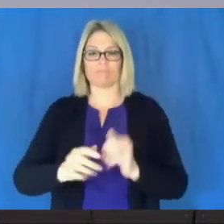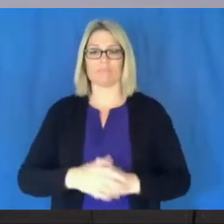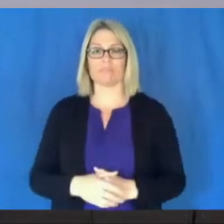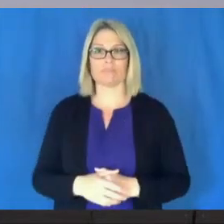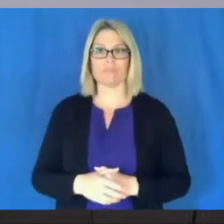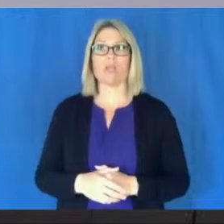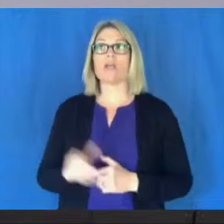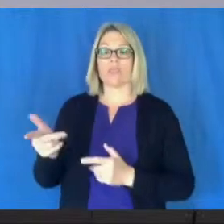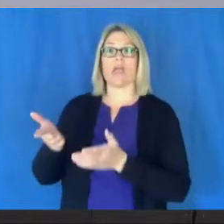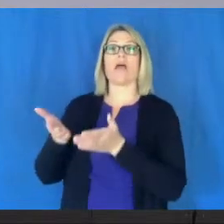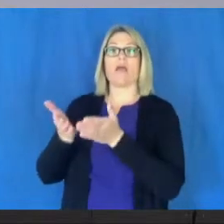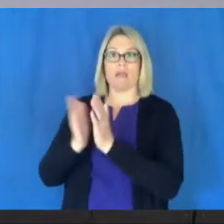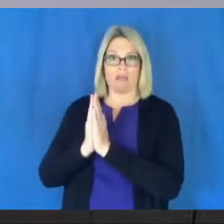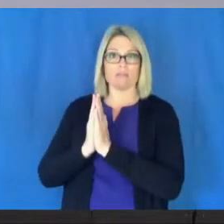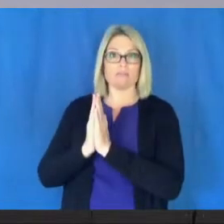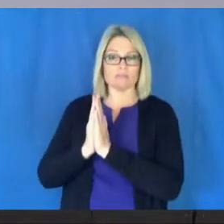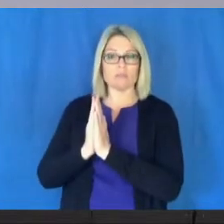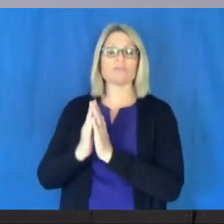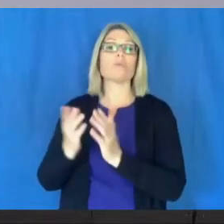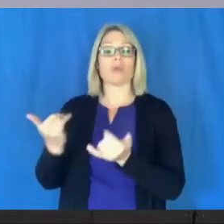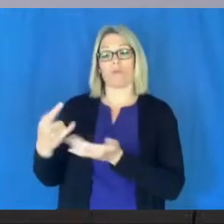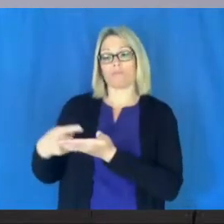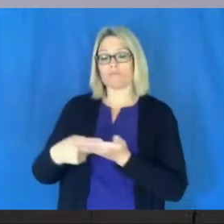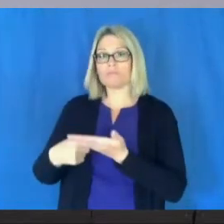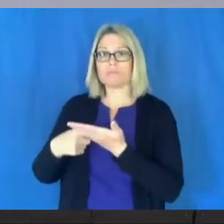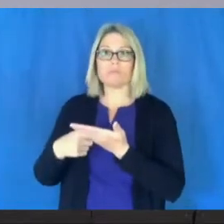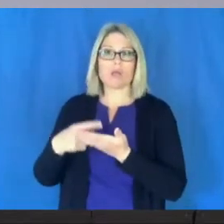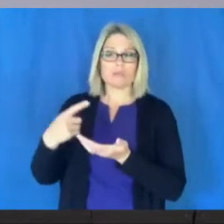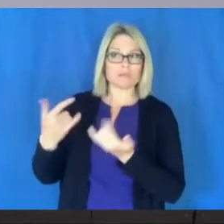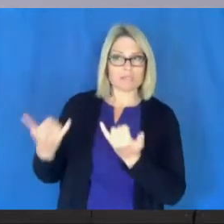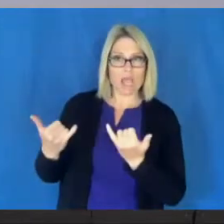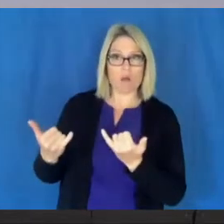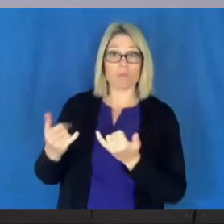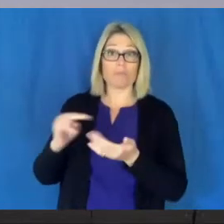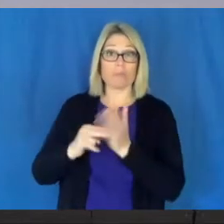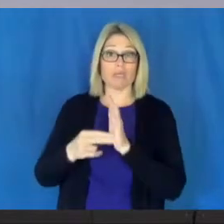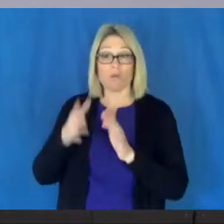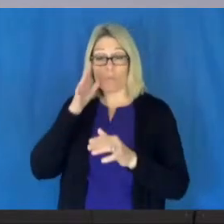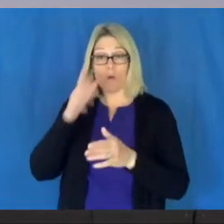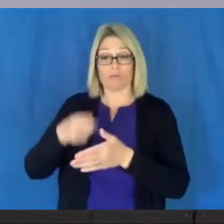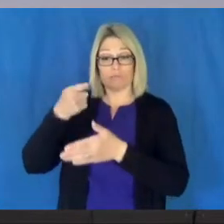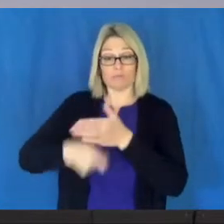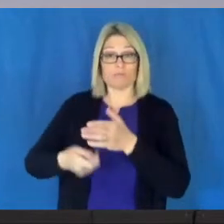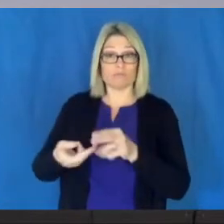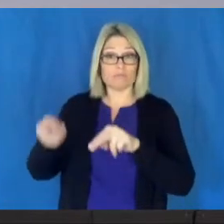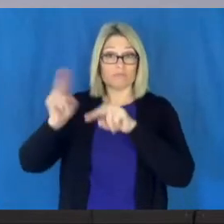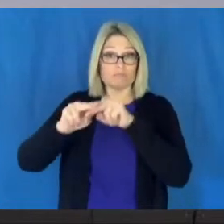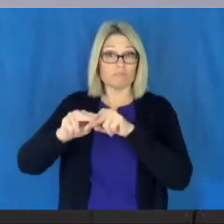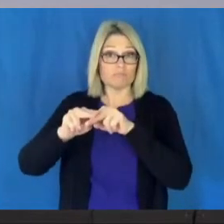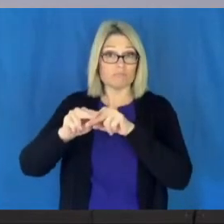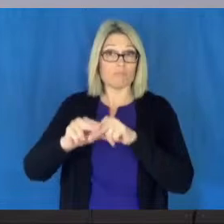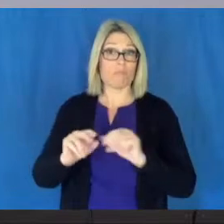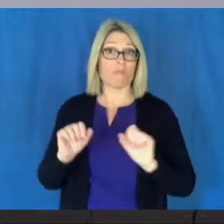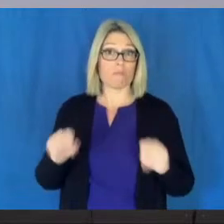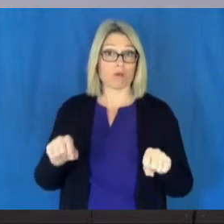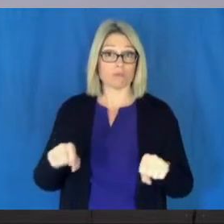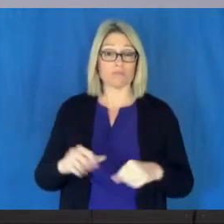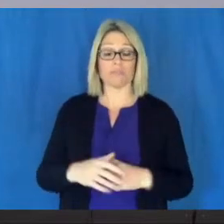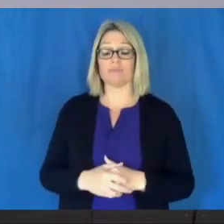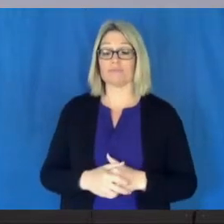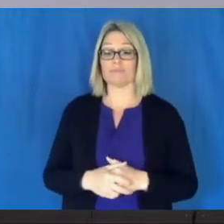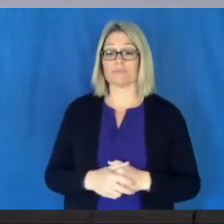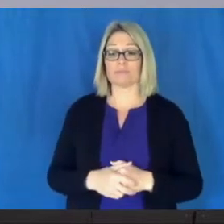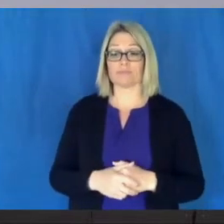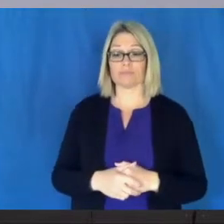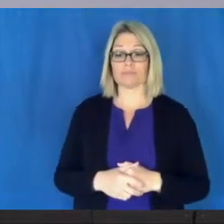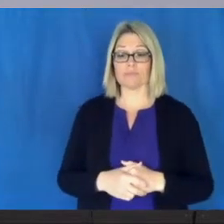at what an increased fine schedule could be, but I think the